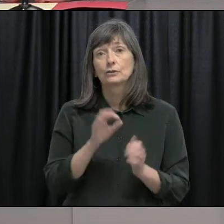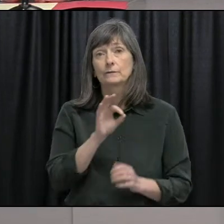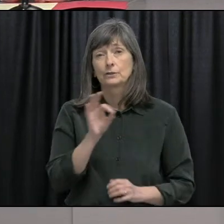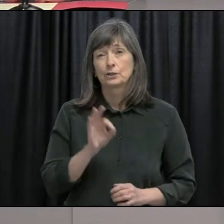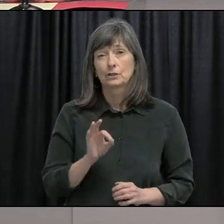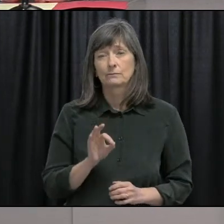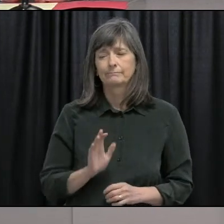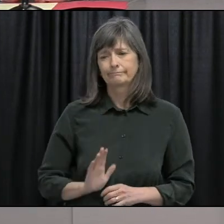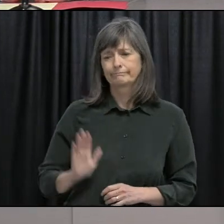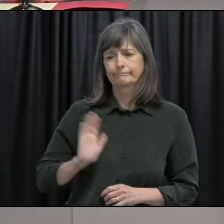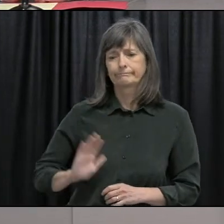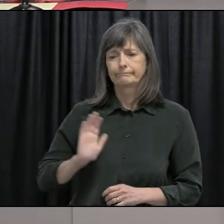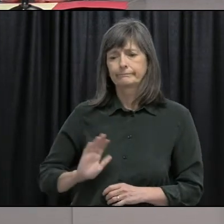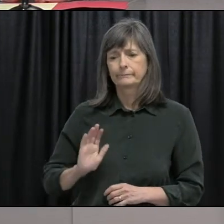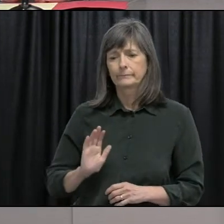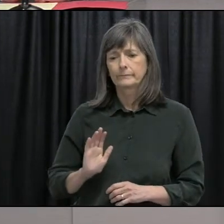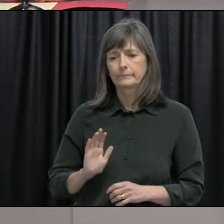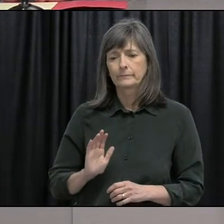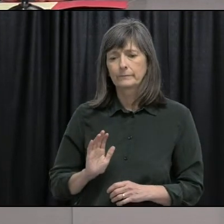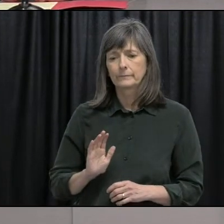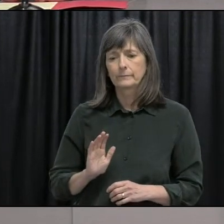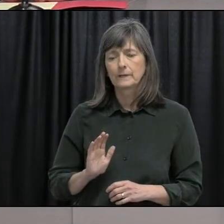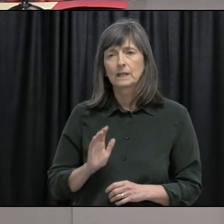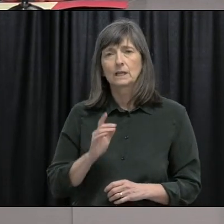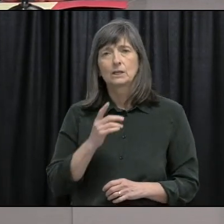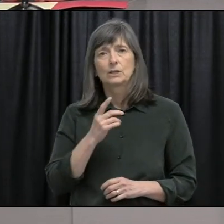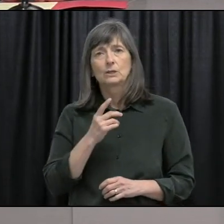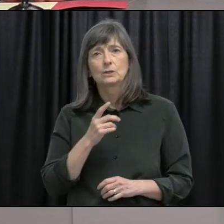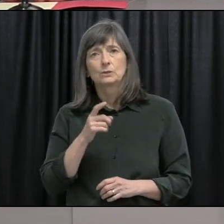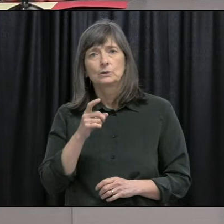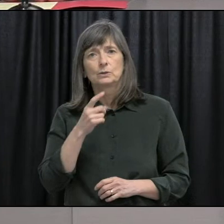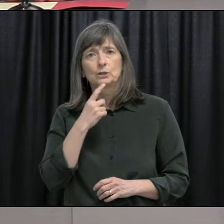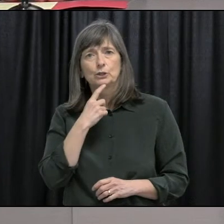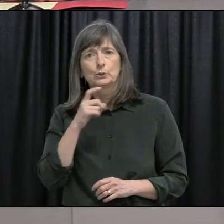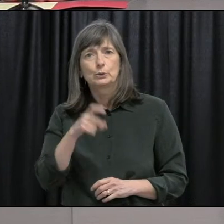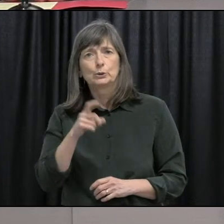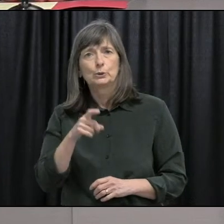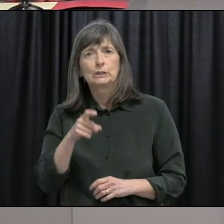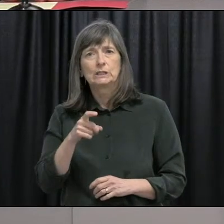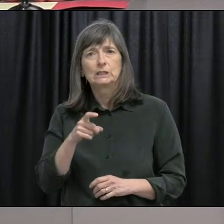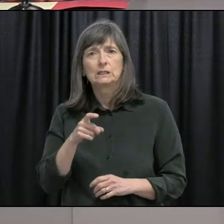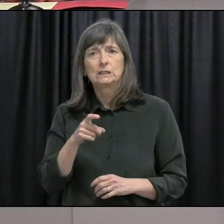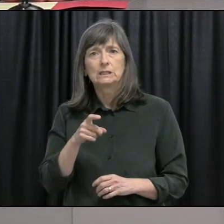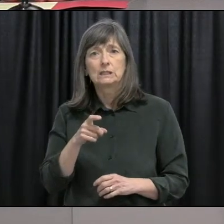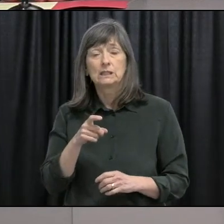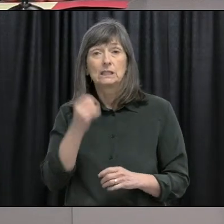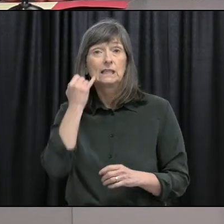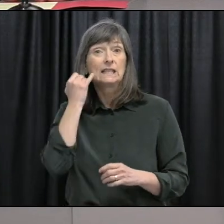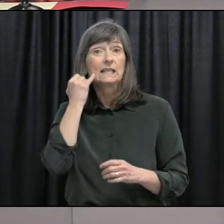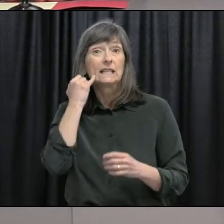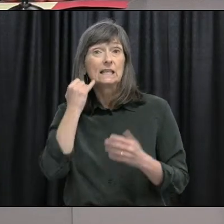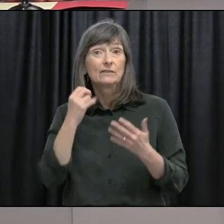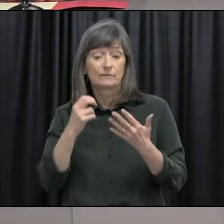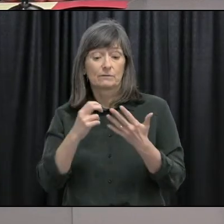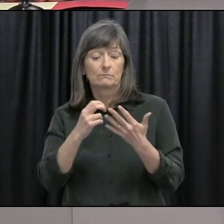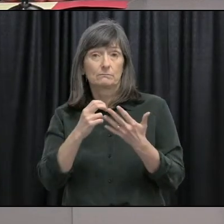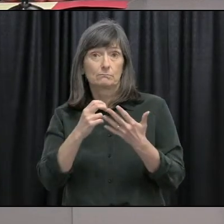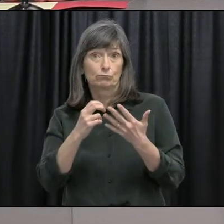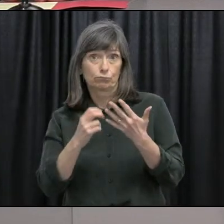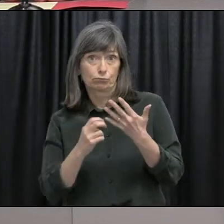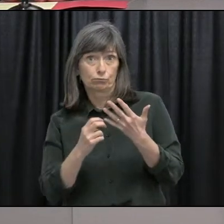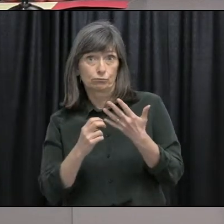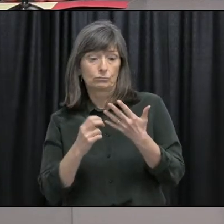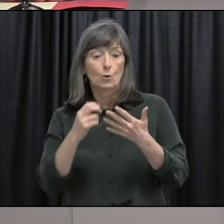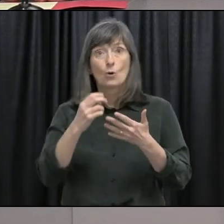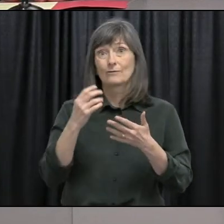need to have a risk of community spread or cases with unknown origins in order to revert back in alert levels, such as the case with Codroy